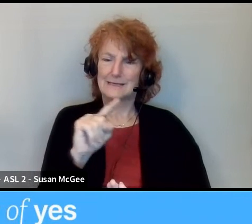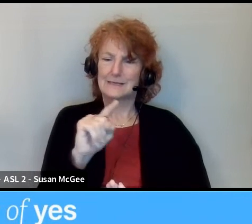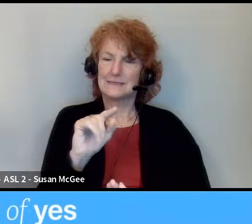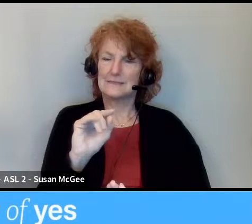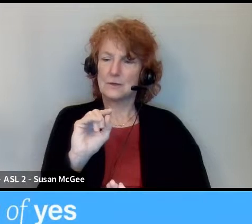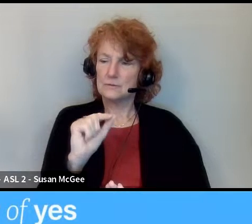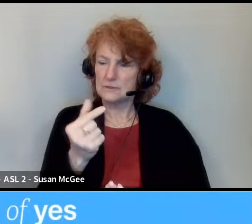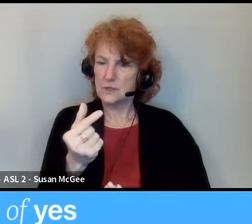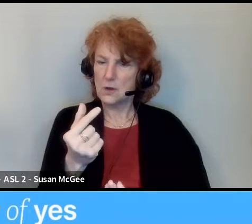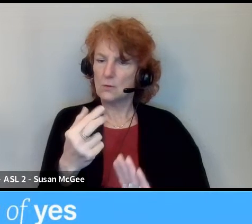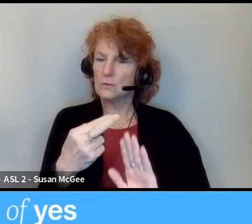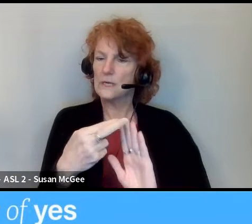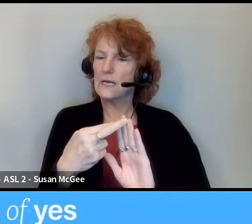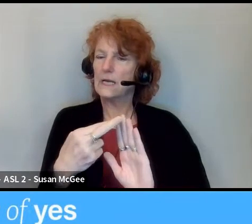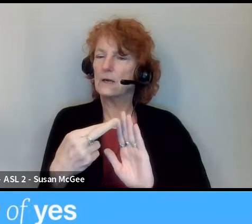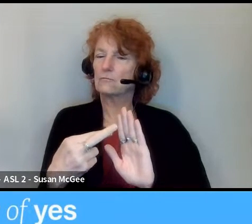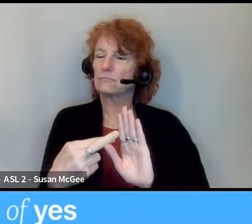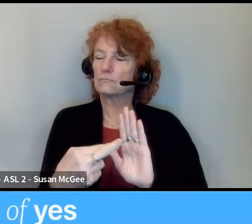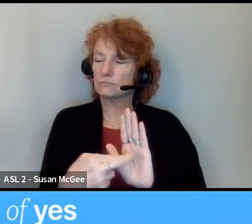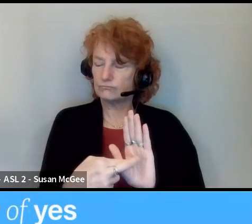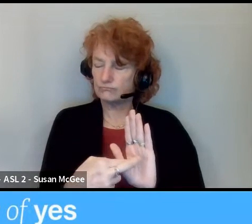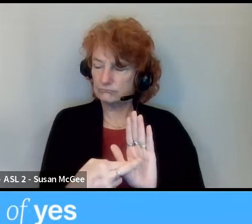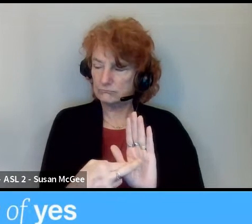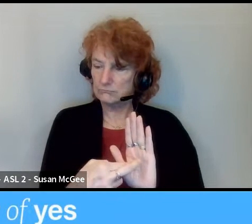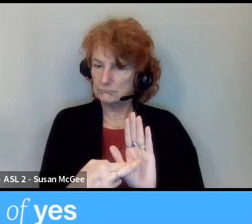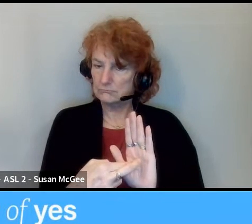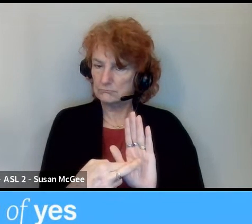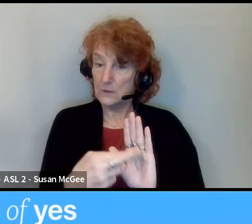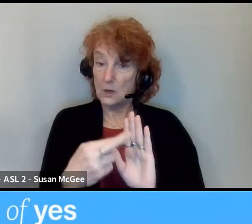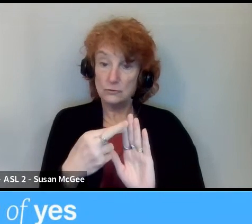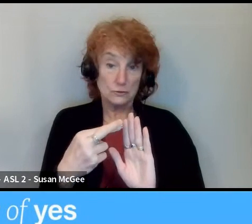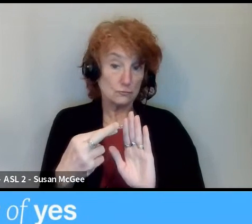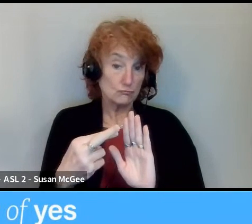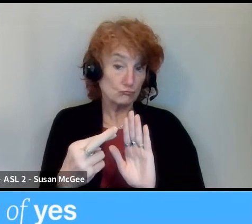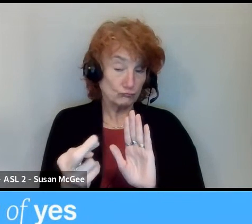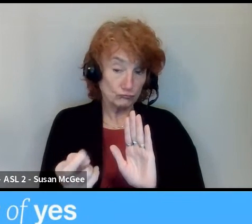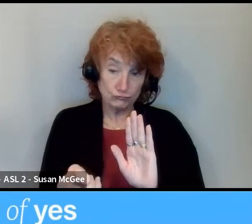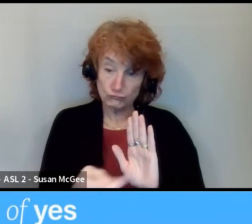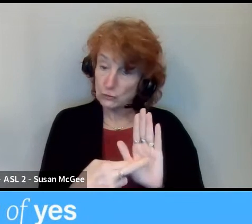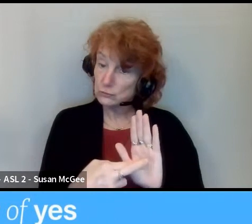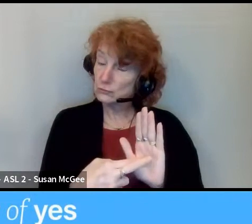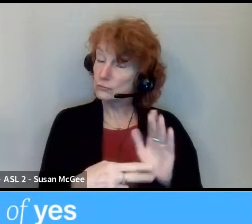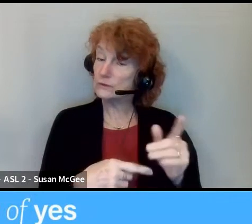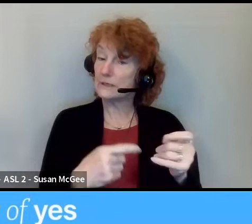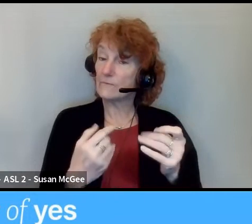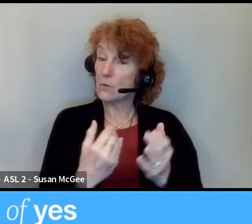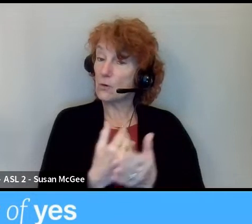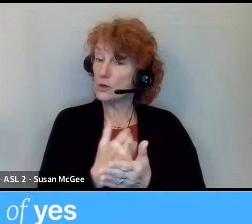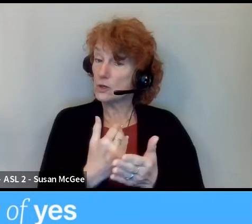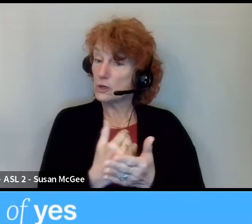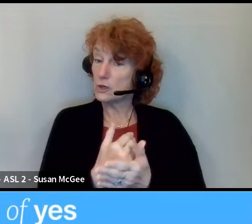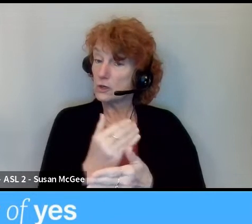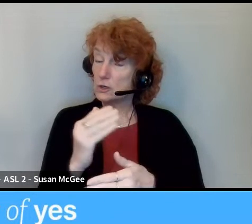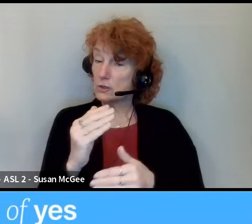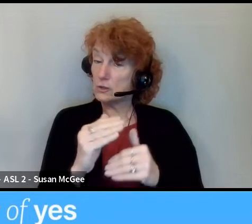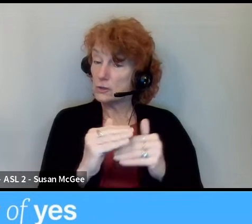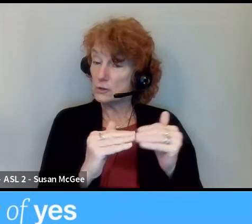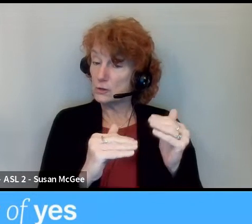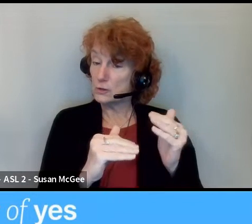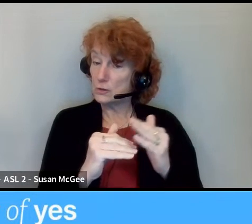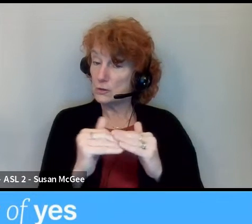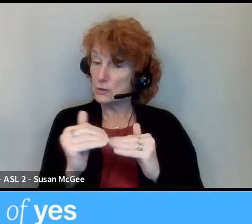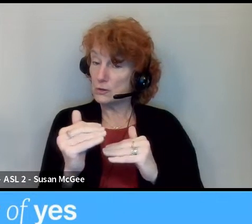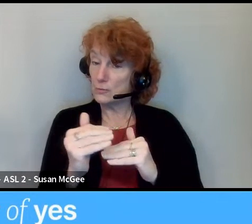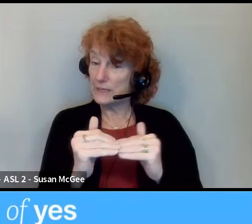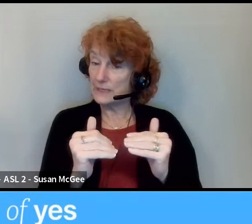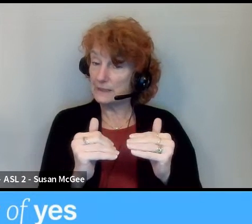then are just rules and regulations for any new buildings or for any